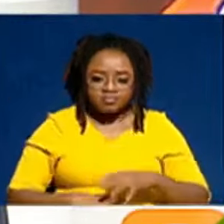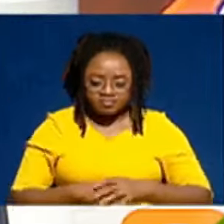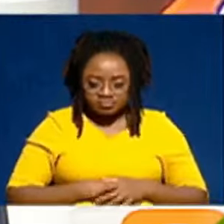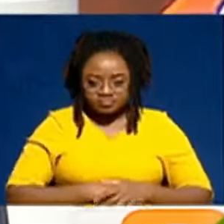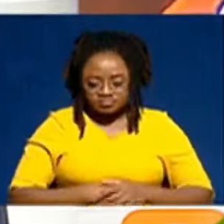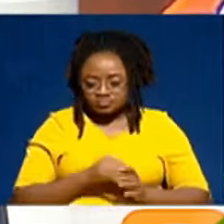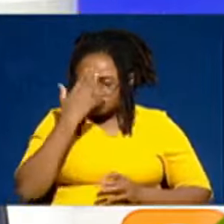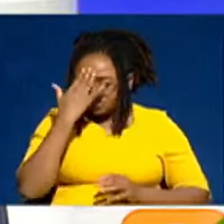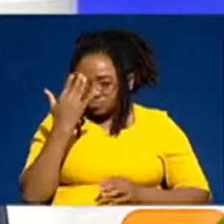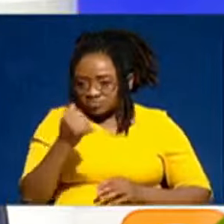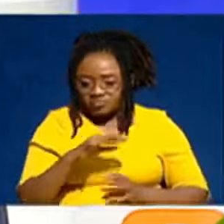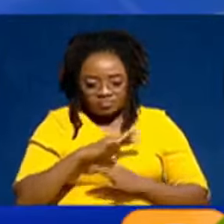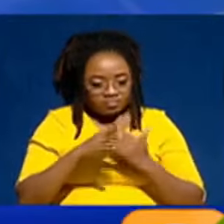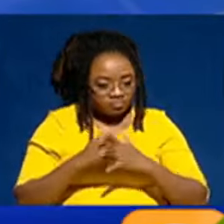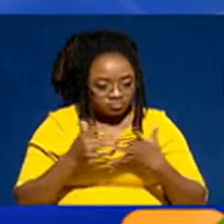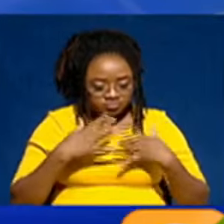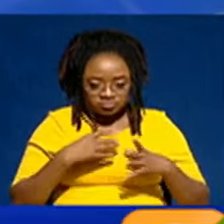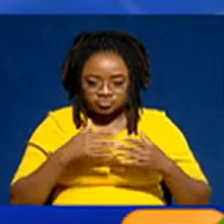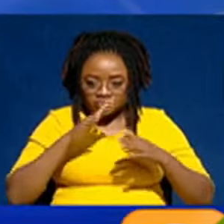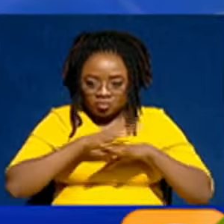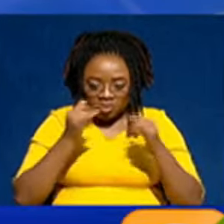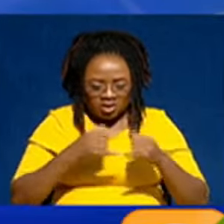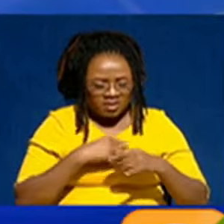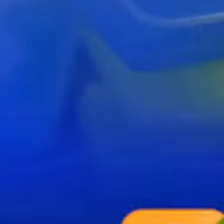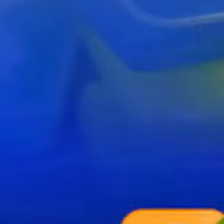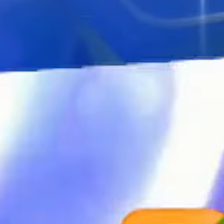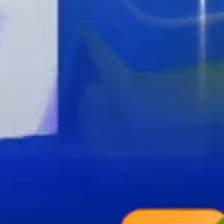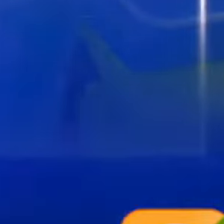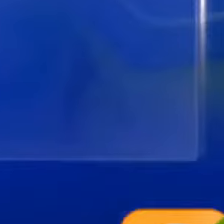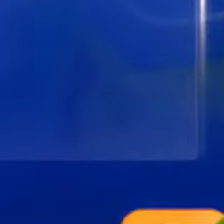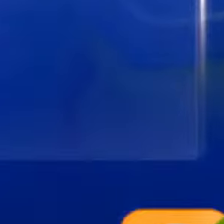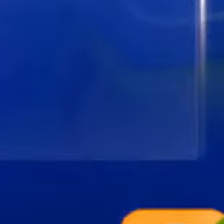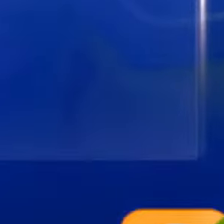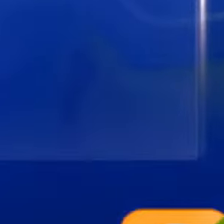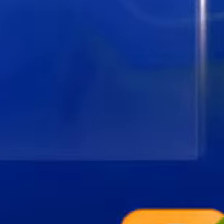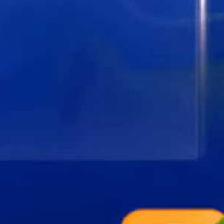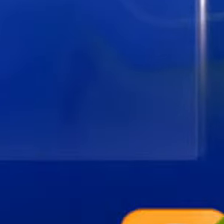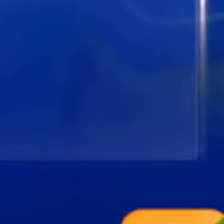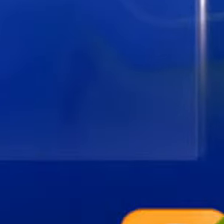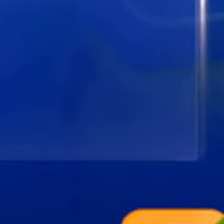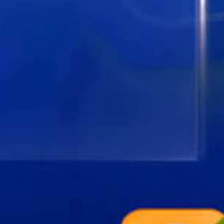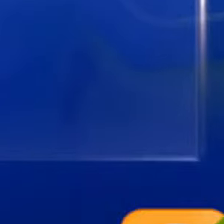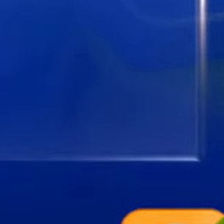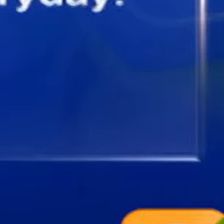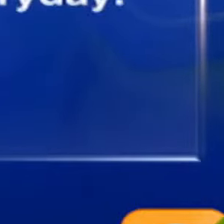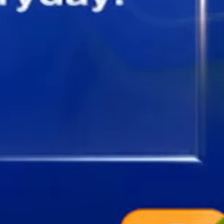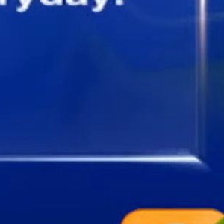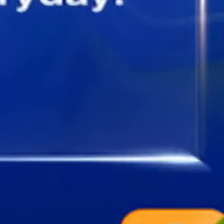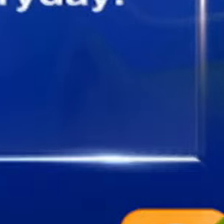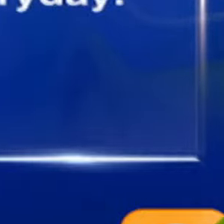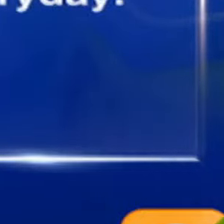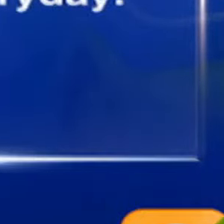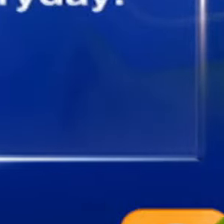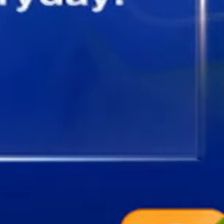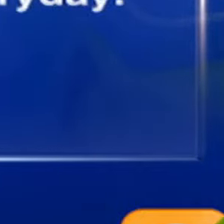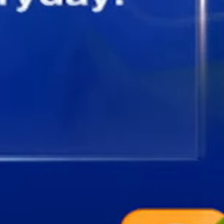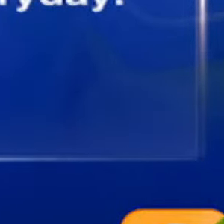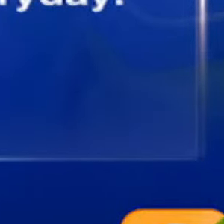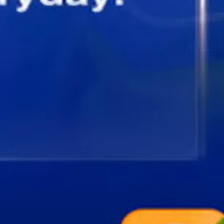because everyone's being very vocal tonight, which is good. It's good to see people's reactions. Uh-huh.